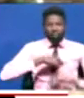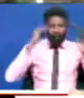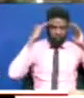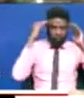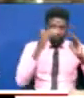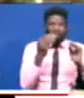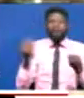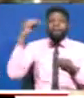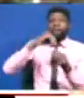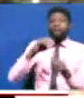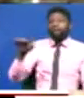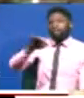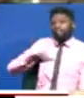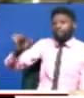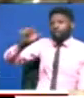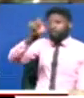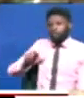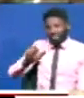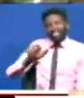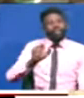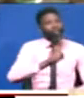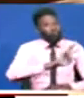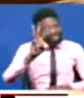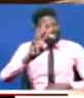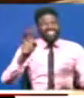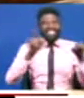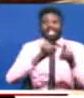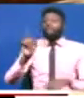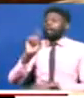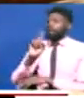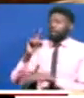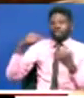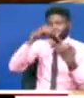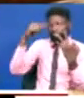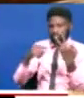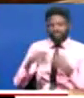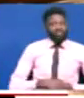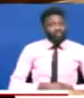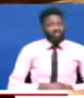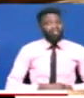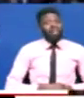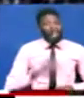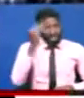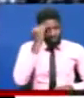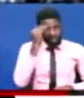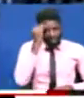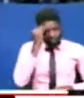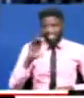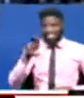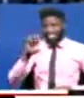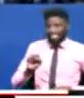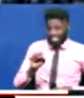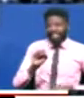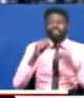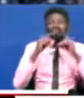region and Western region together with Nairobi. The Education Cabinet Secretary said the ministry was concerned on